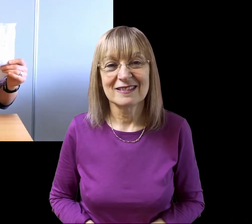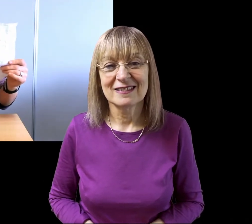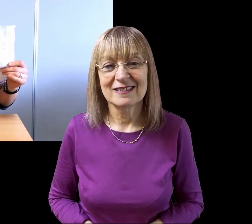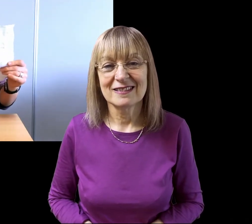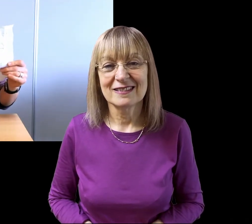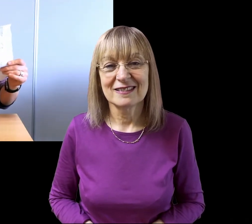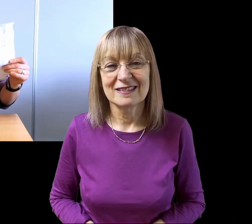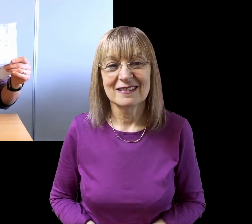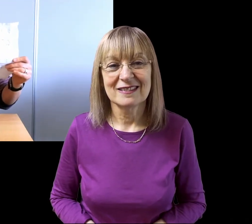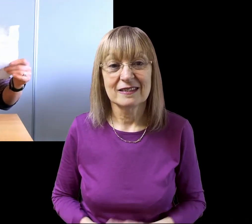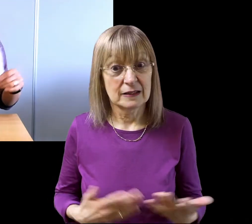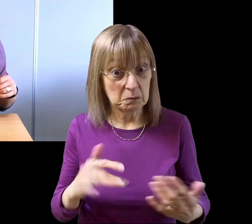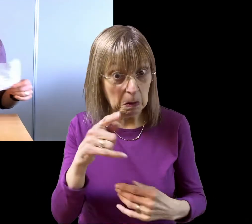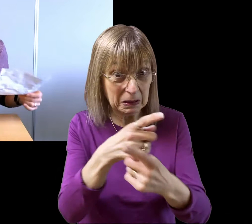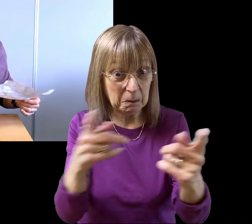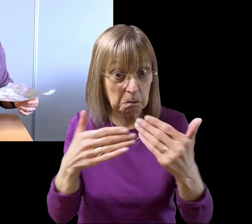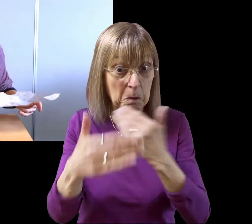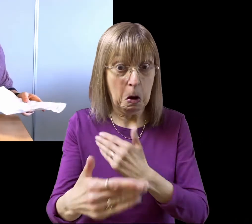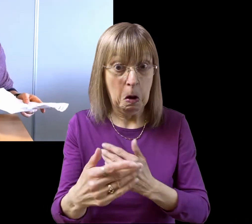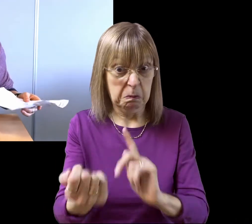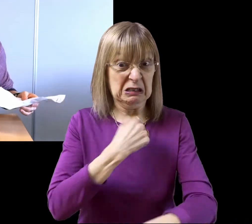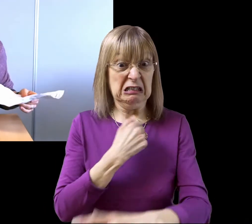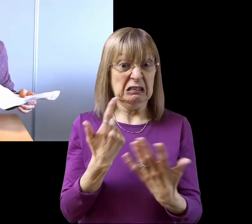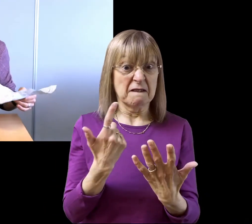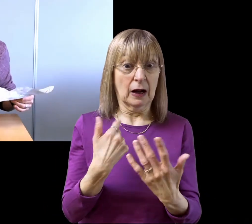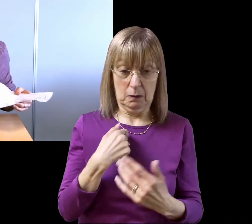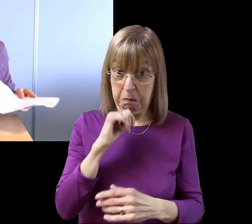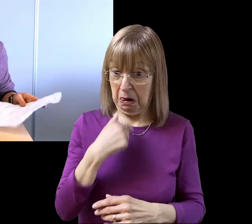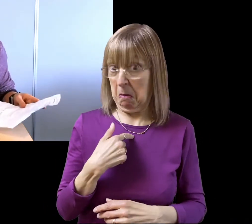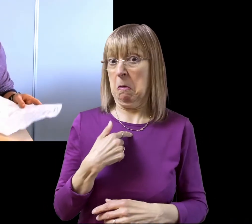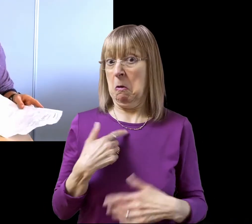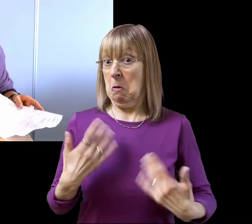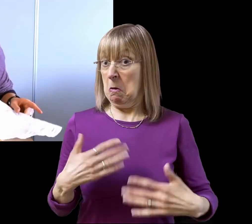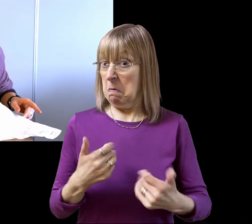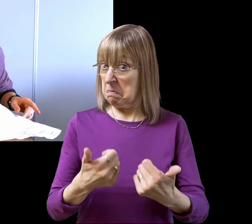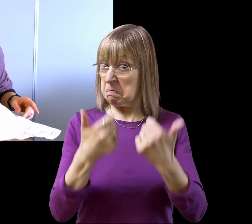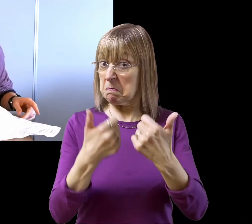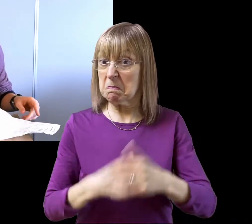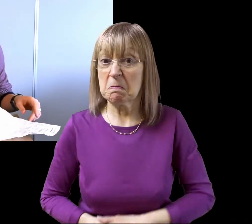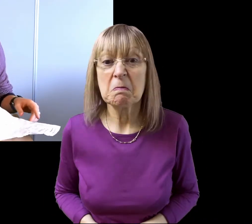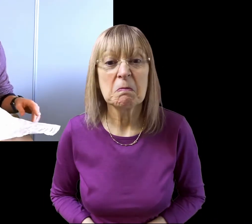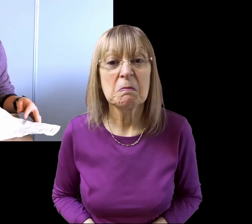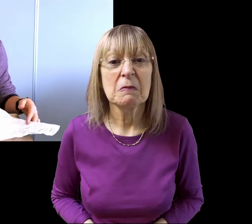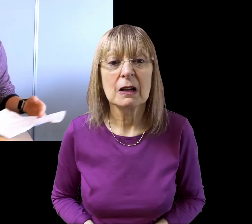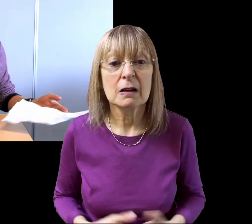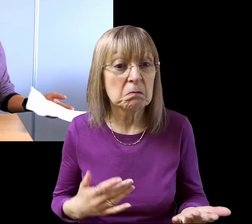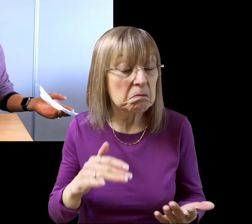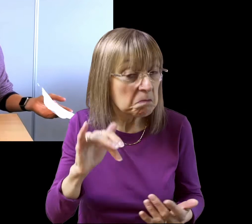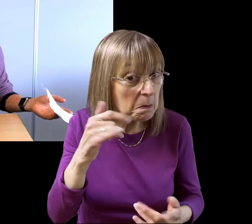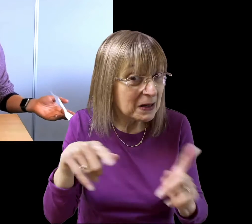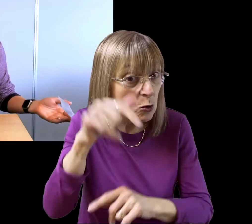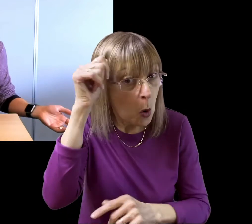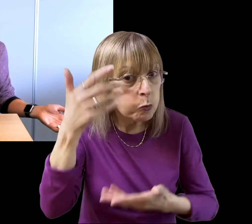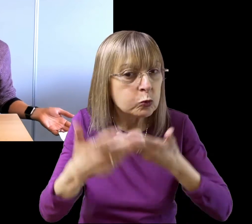7 folds. Now, if you did more than 7 folds out there, I'm extremely impressed, because you may have